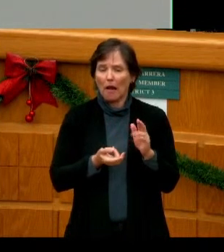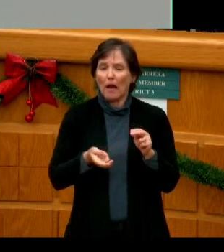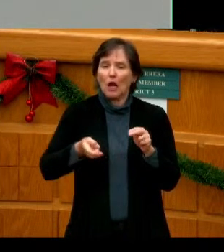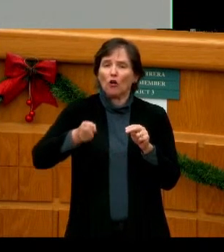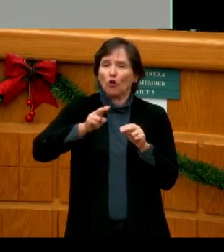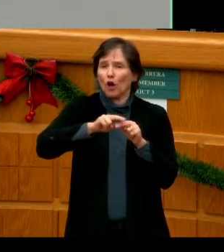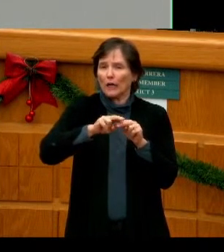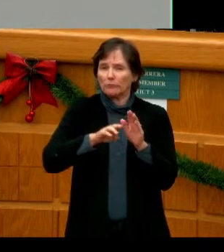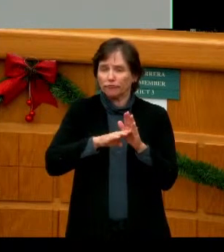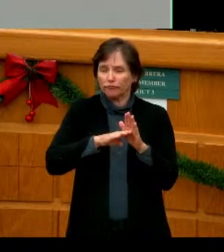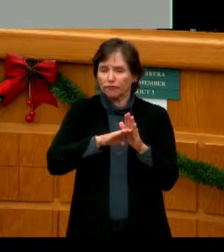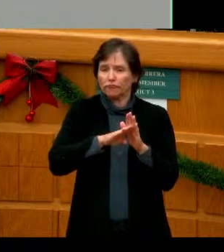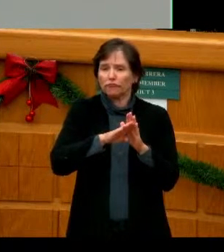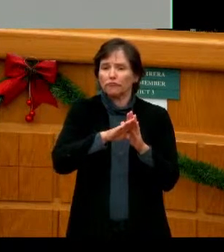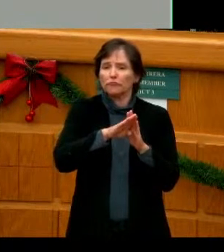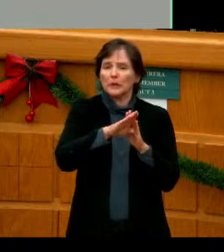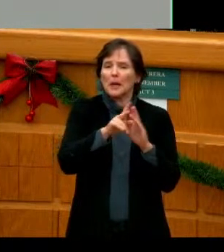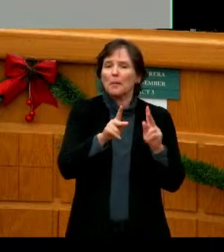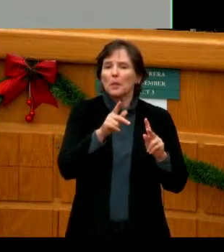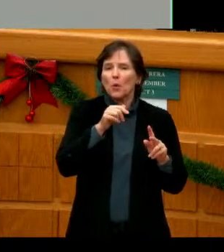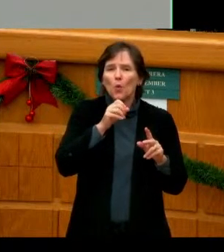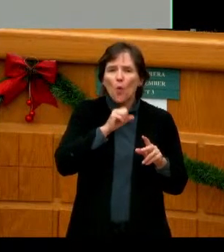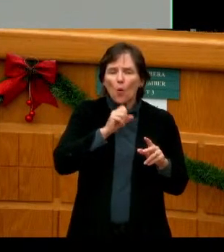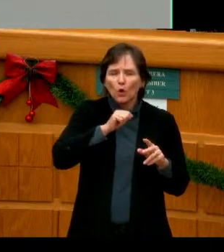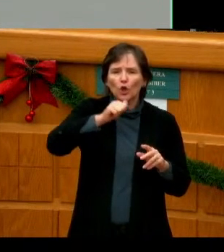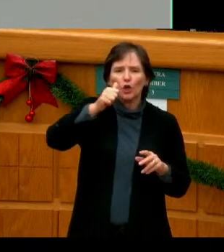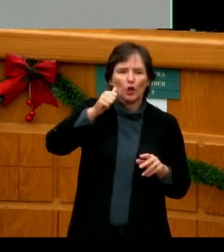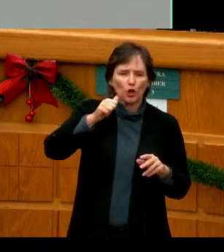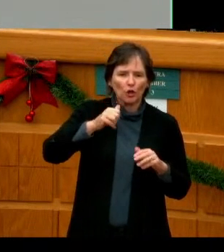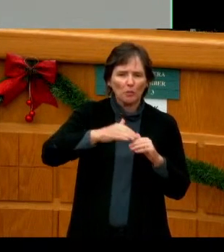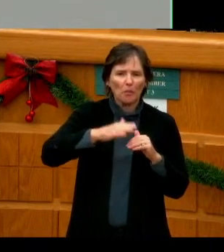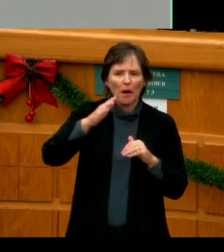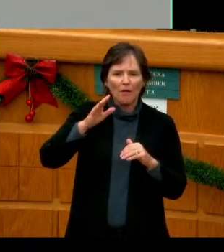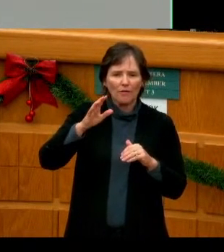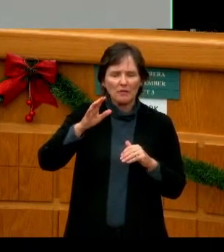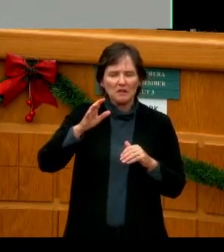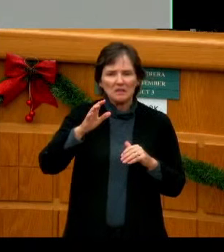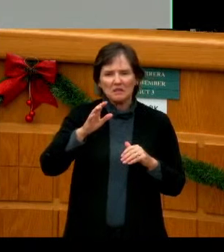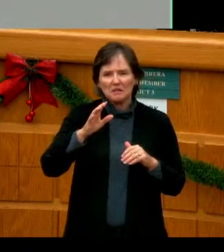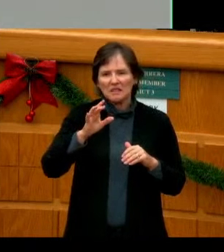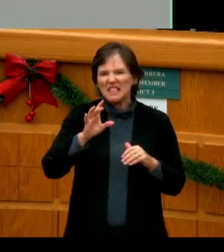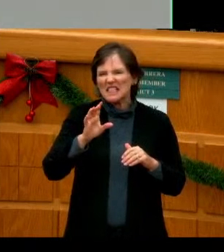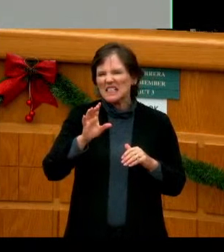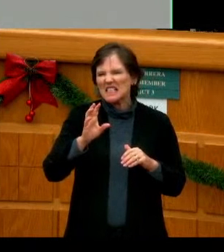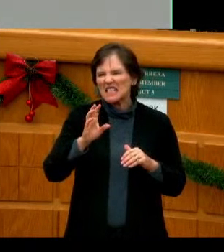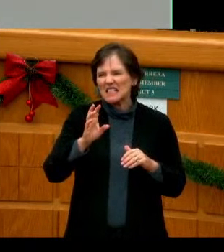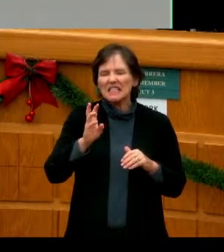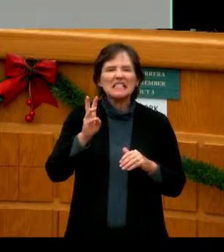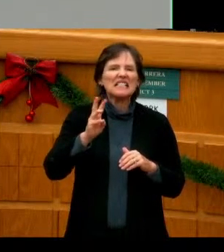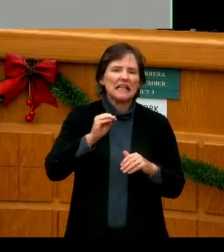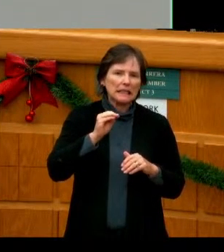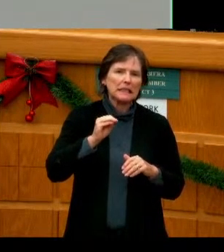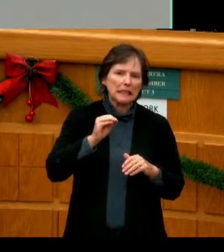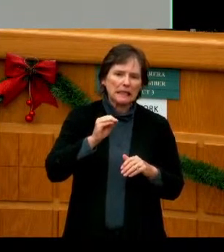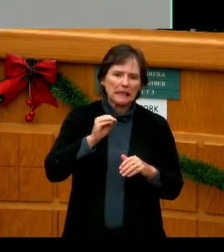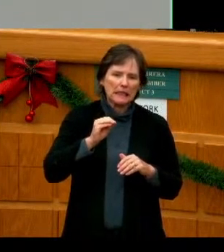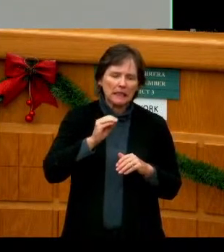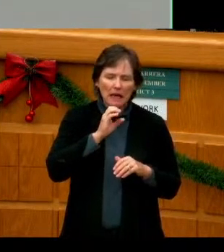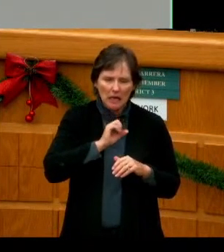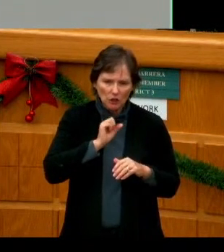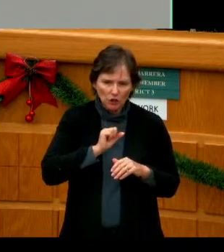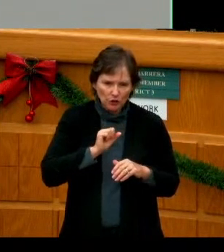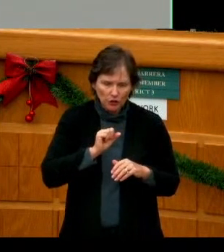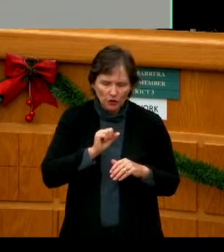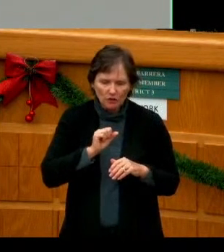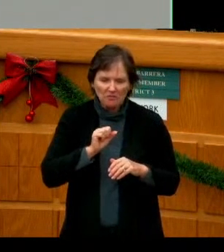kind of started, the outbreak we're in started with rises in COVID cases among people that were 80 and 60